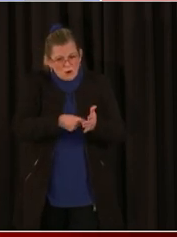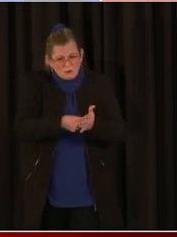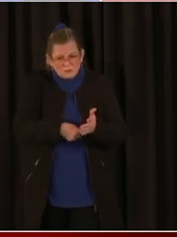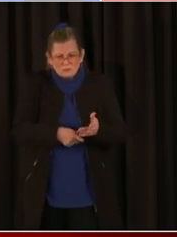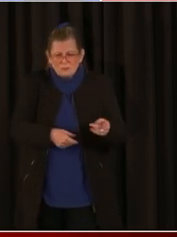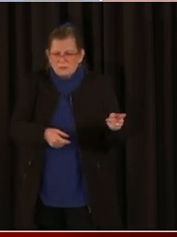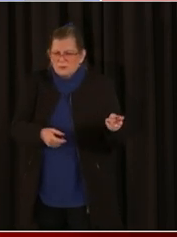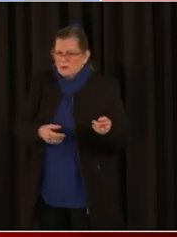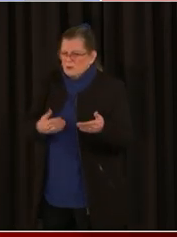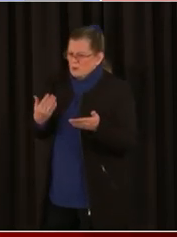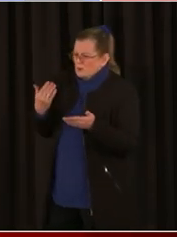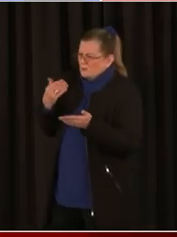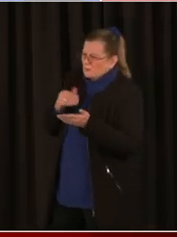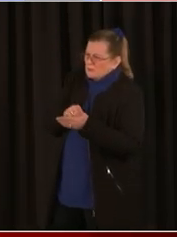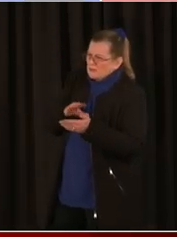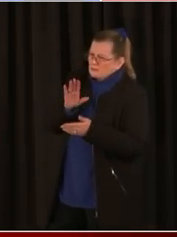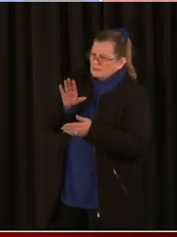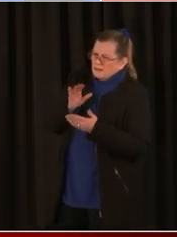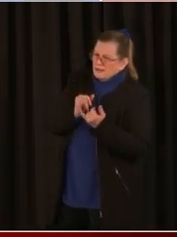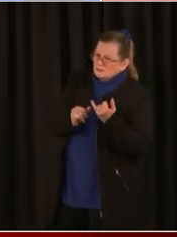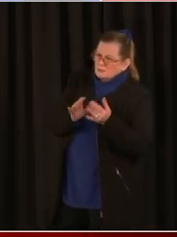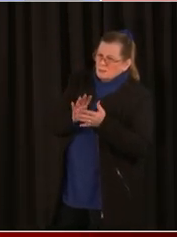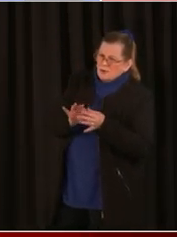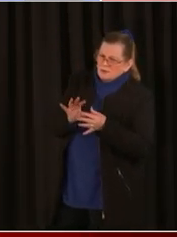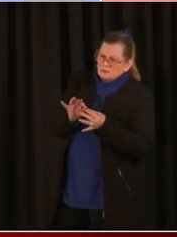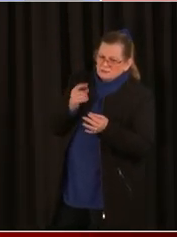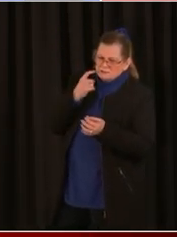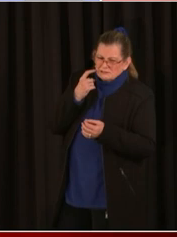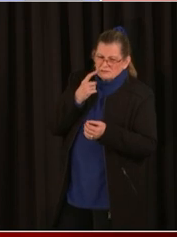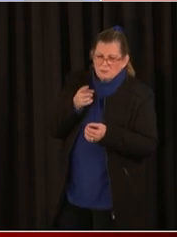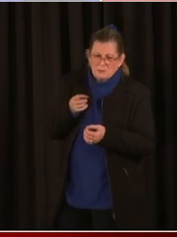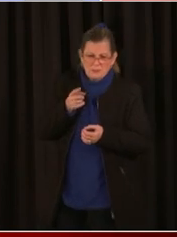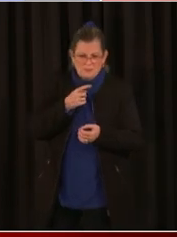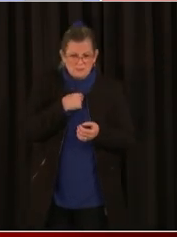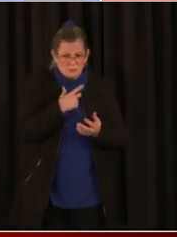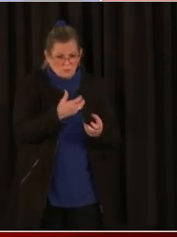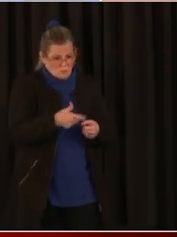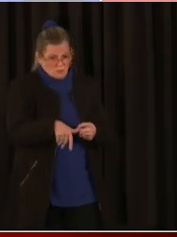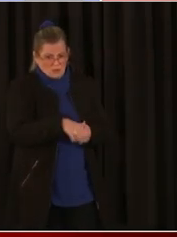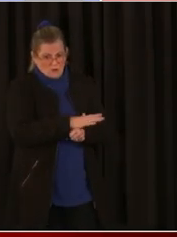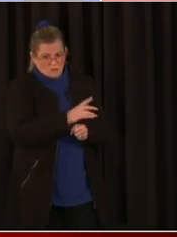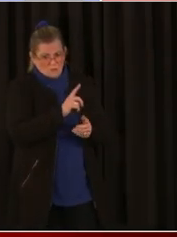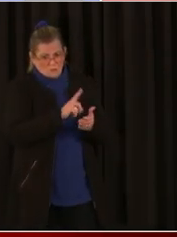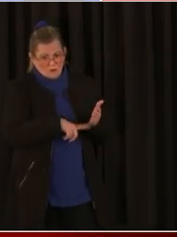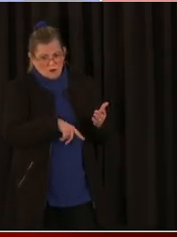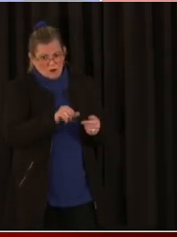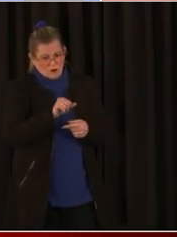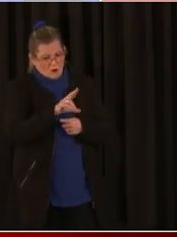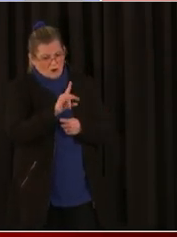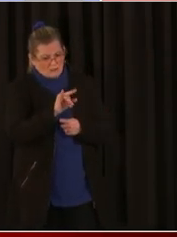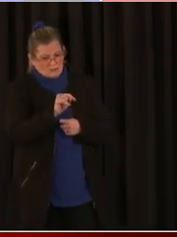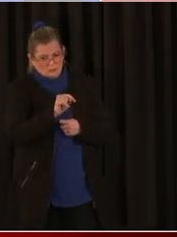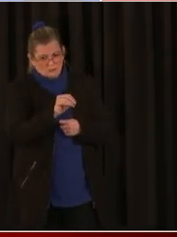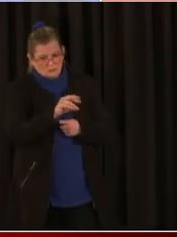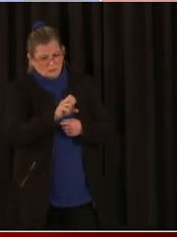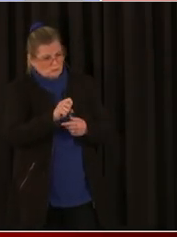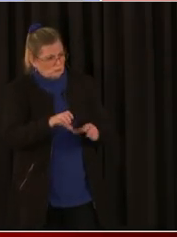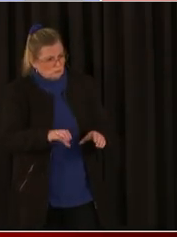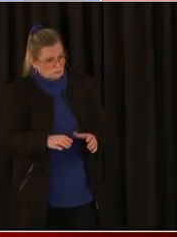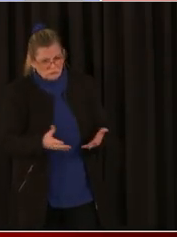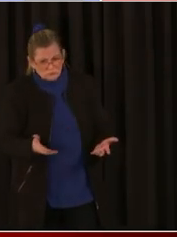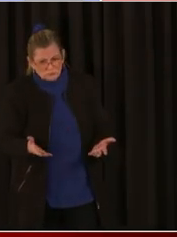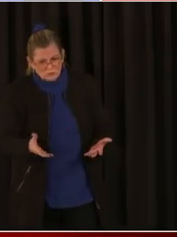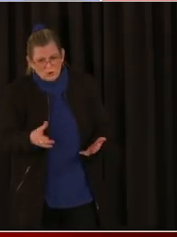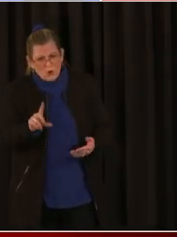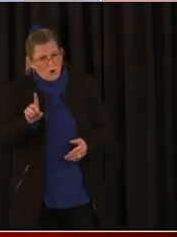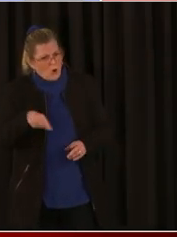part. Will it also cover such things as what the auditor does? No. No, it's well, then- on legislation.